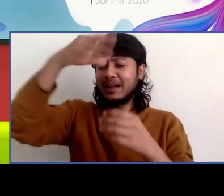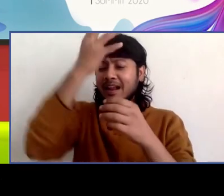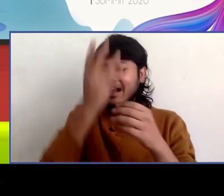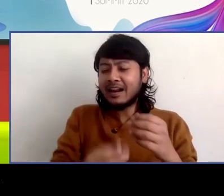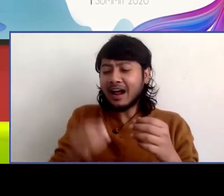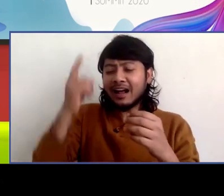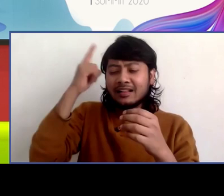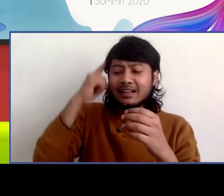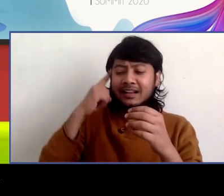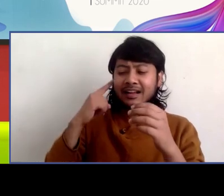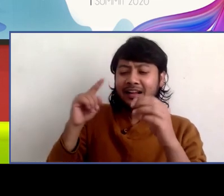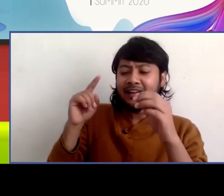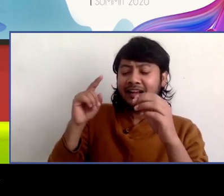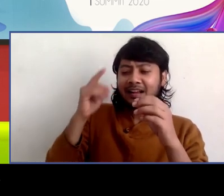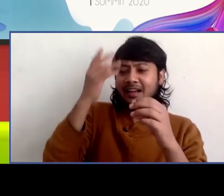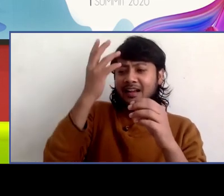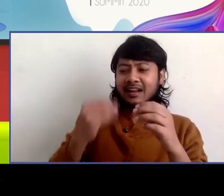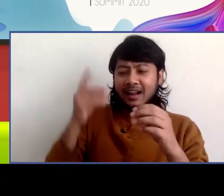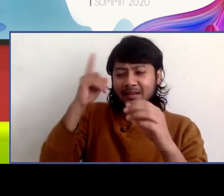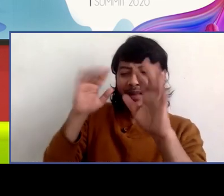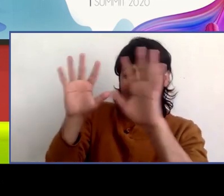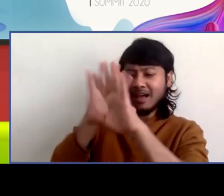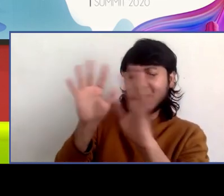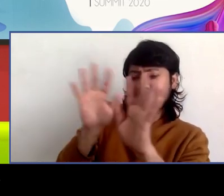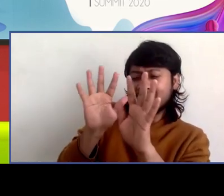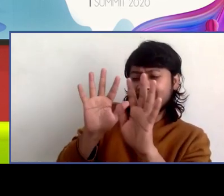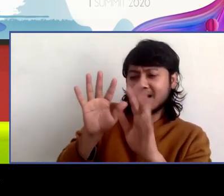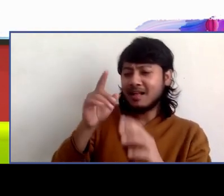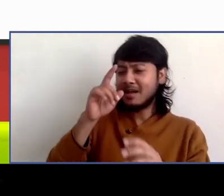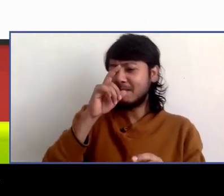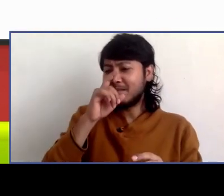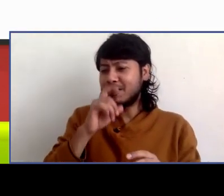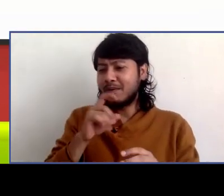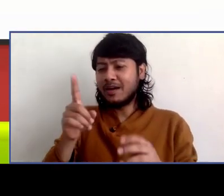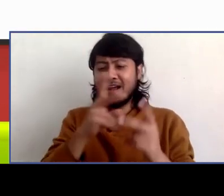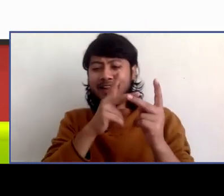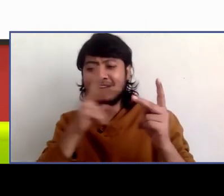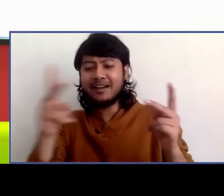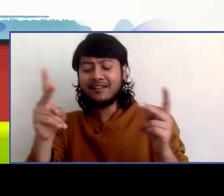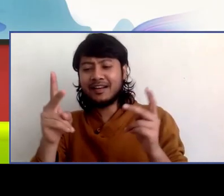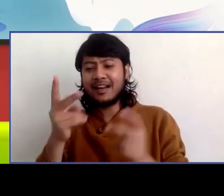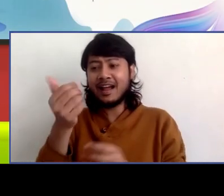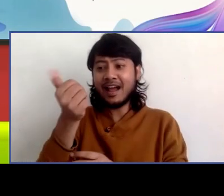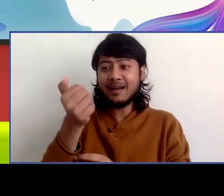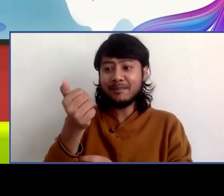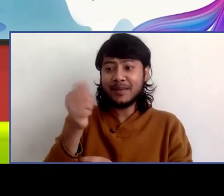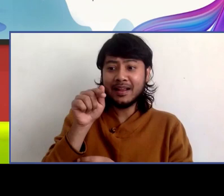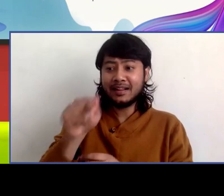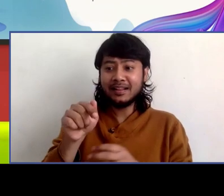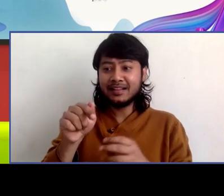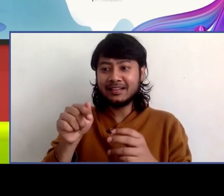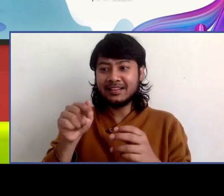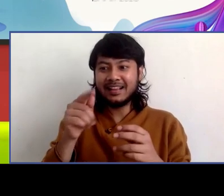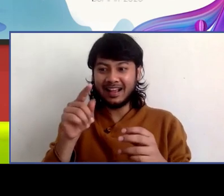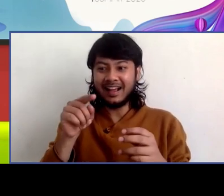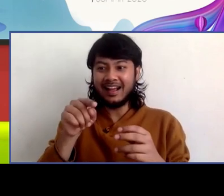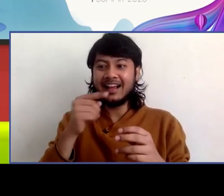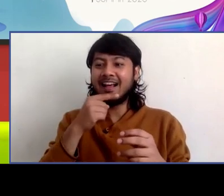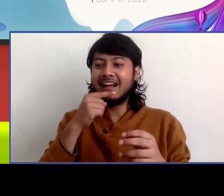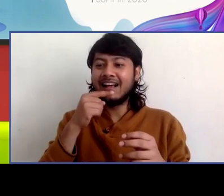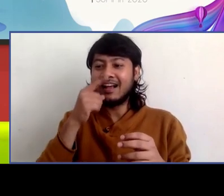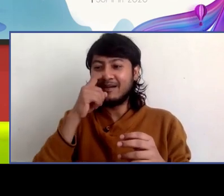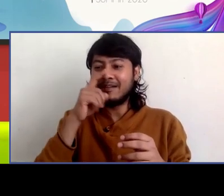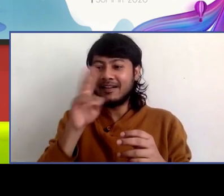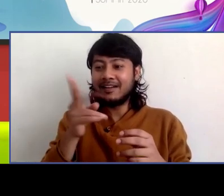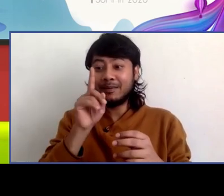word blue in it? The large animal. Yeah, the blue whale. But is a blue whale really blue